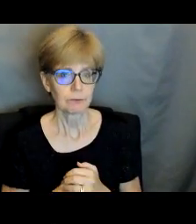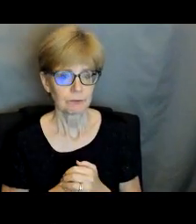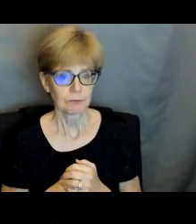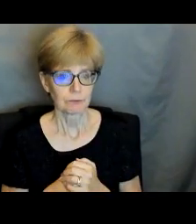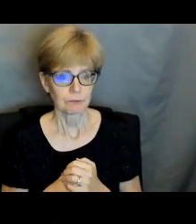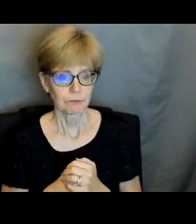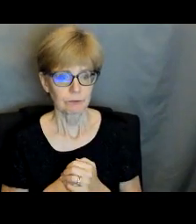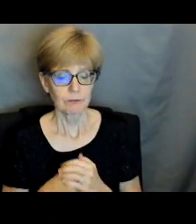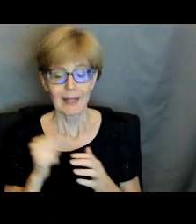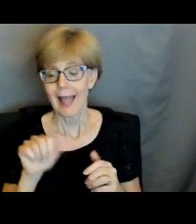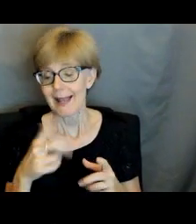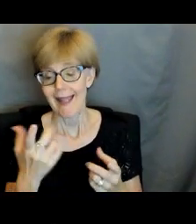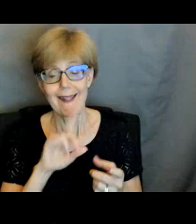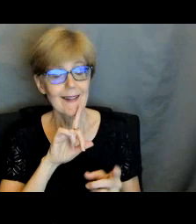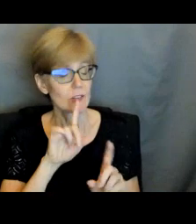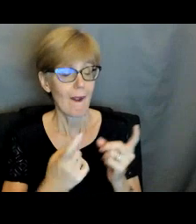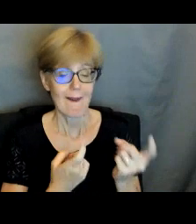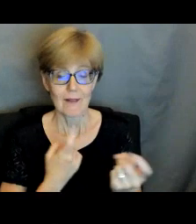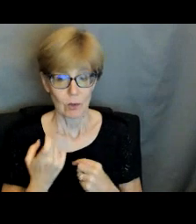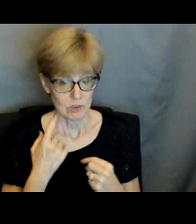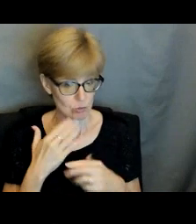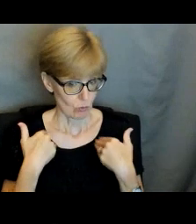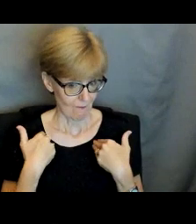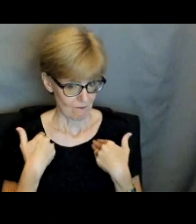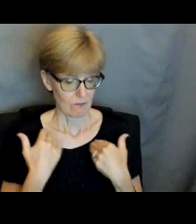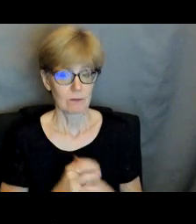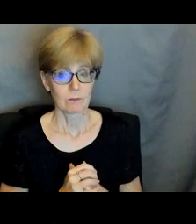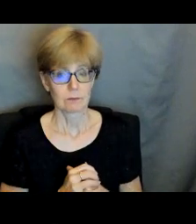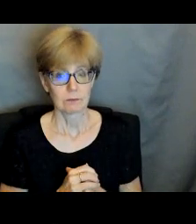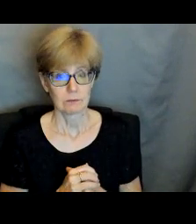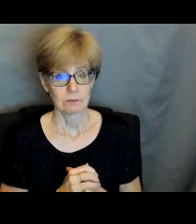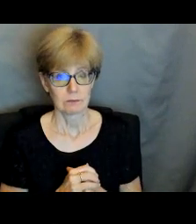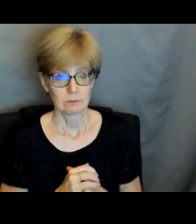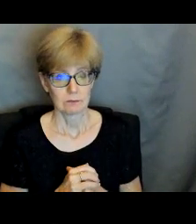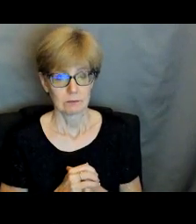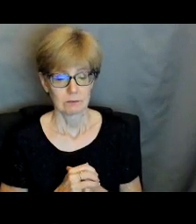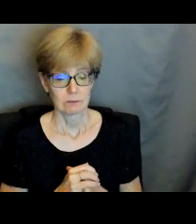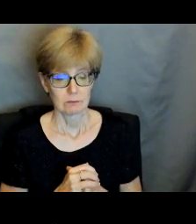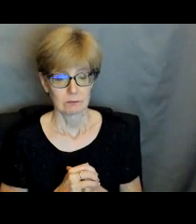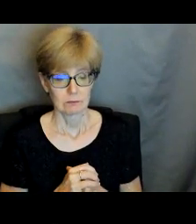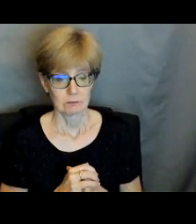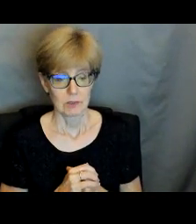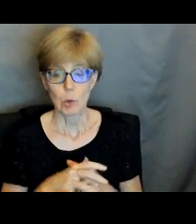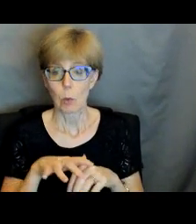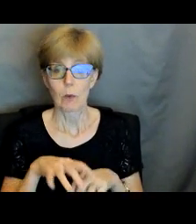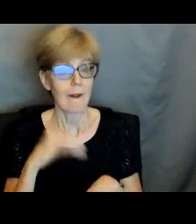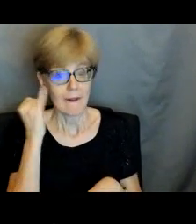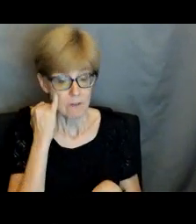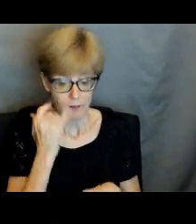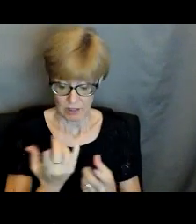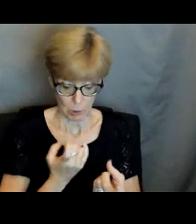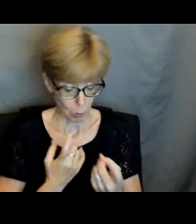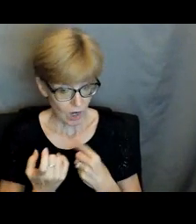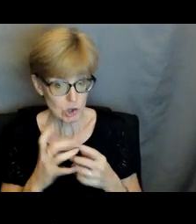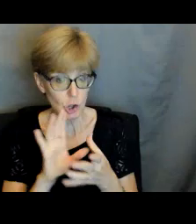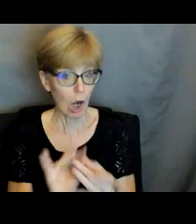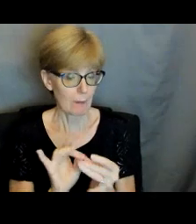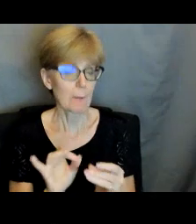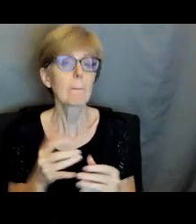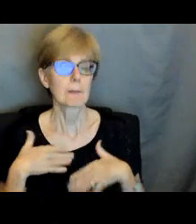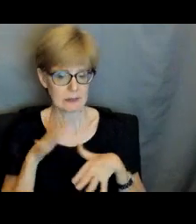fair housing questions that you have. So I encourage you to enter any questions or comments that you have in the chat